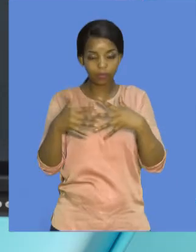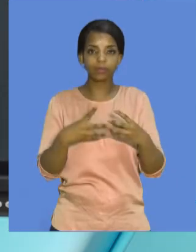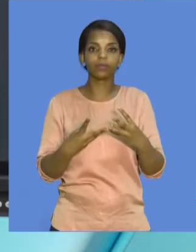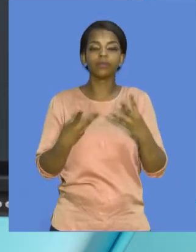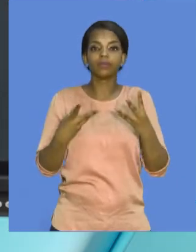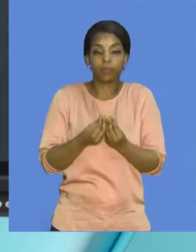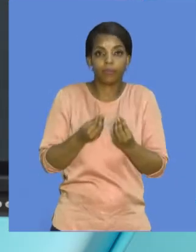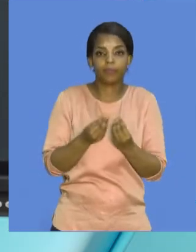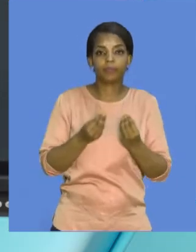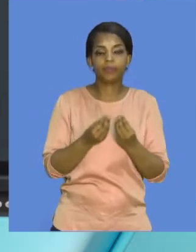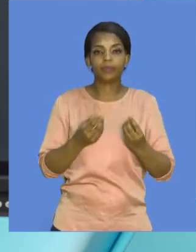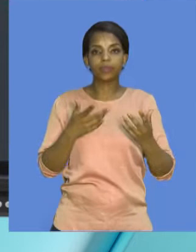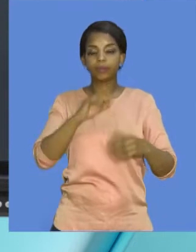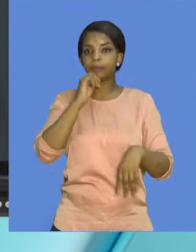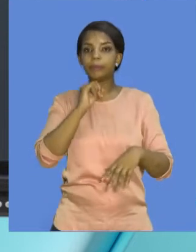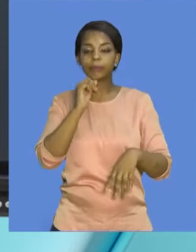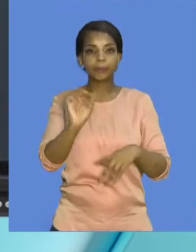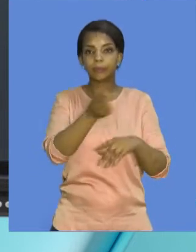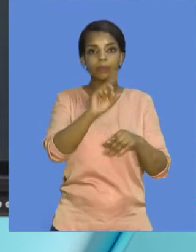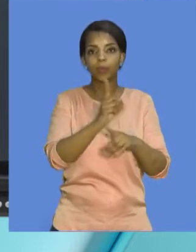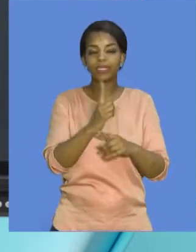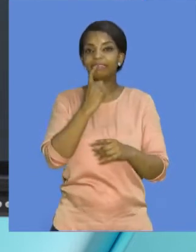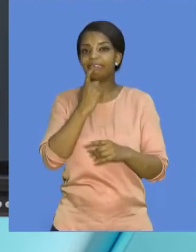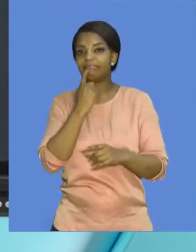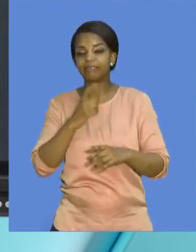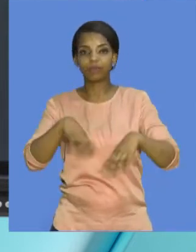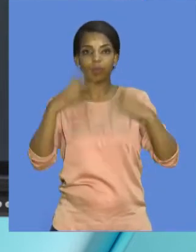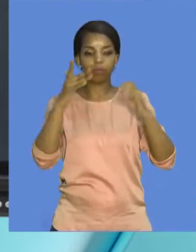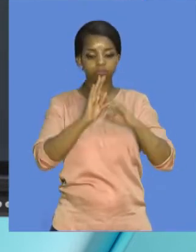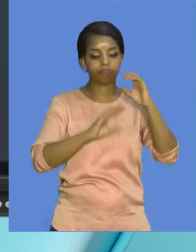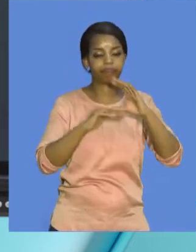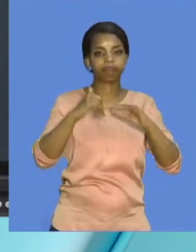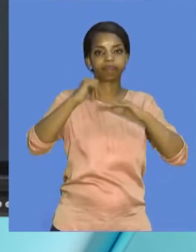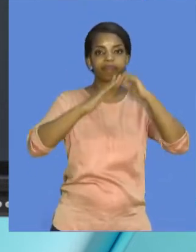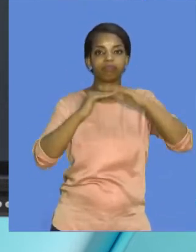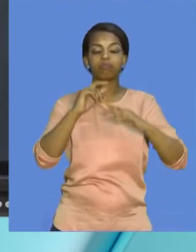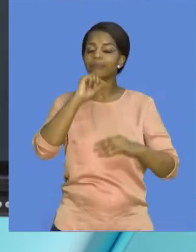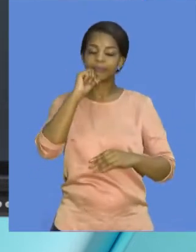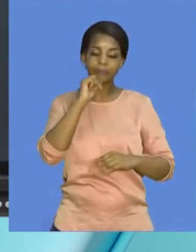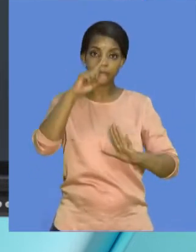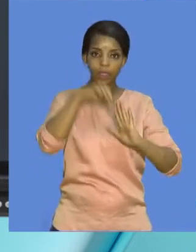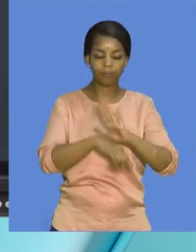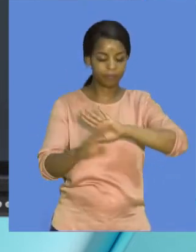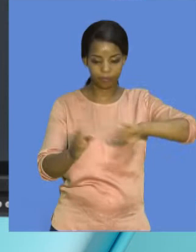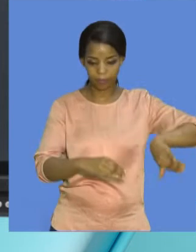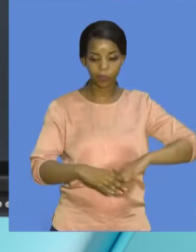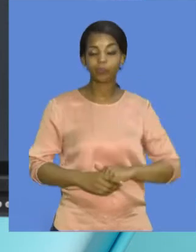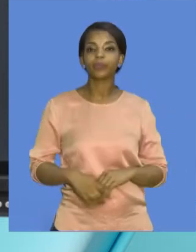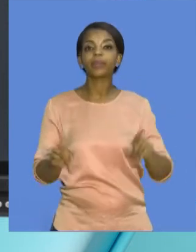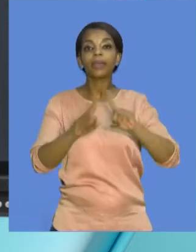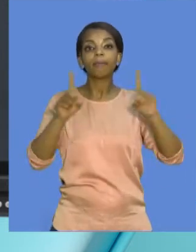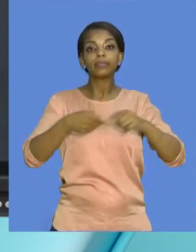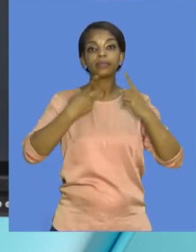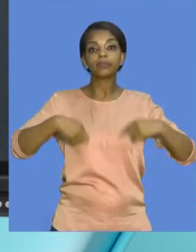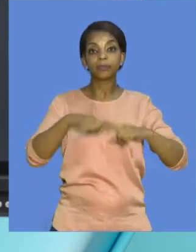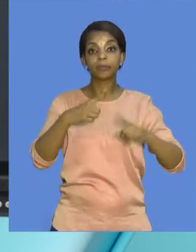atoms as the building blocks of all matter as we know it from earlier grades. Now, we are saying that these atoms,